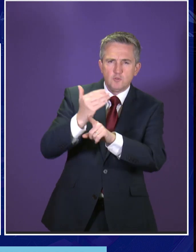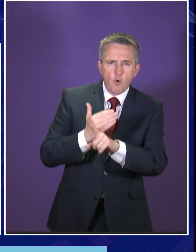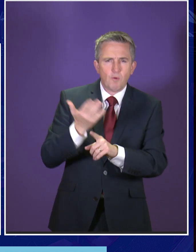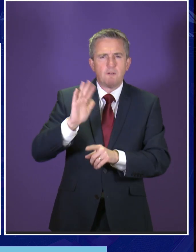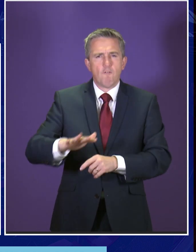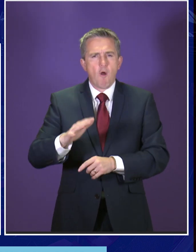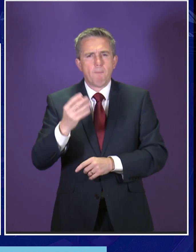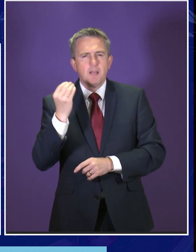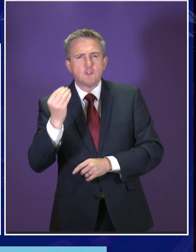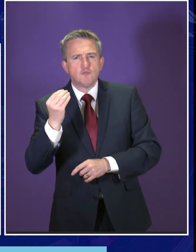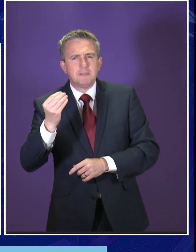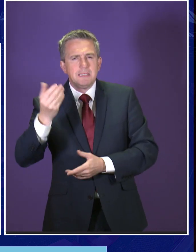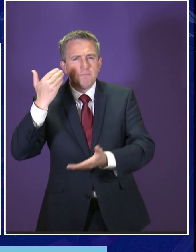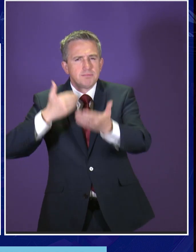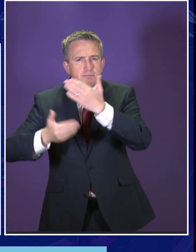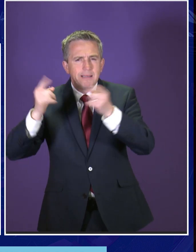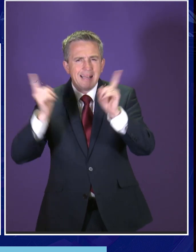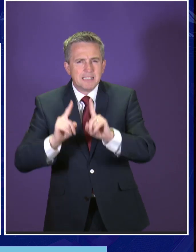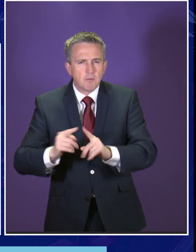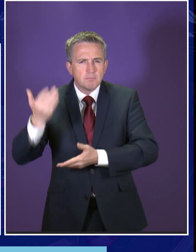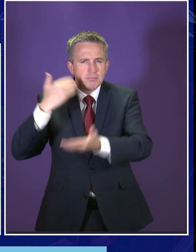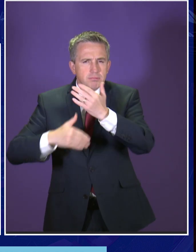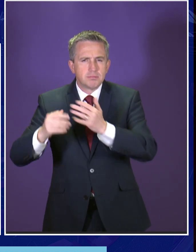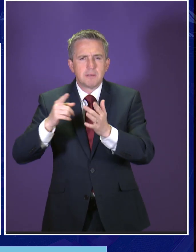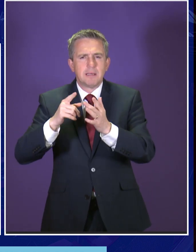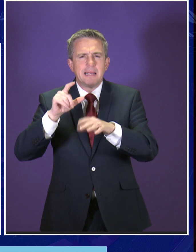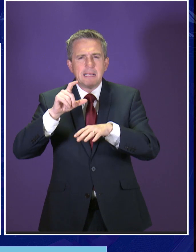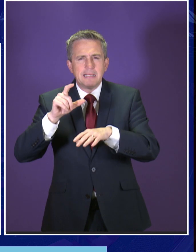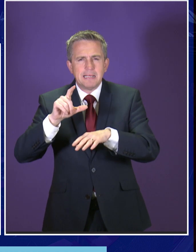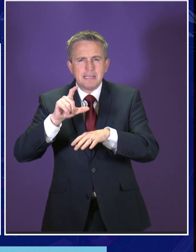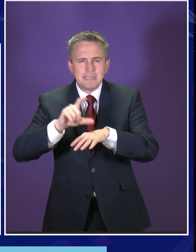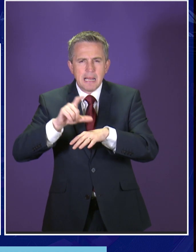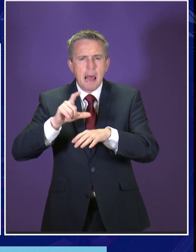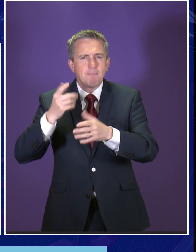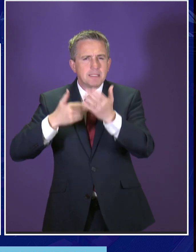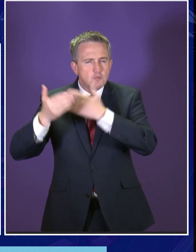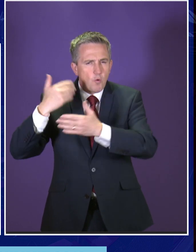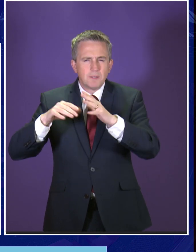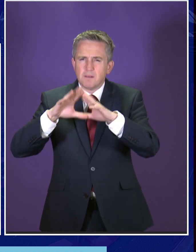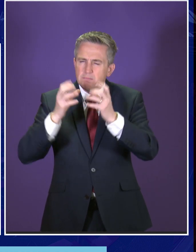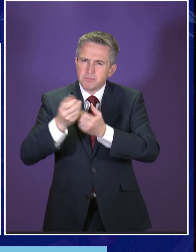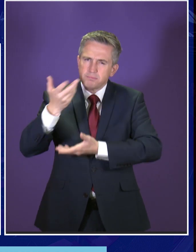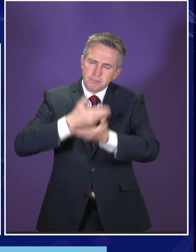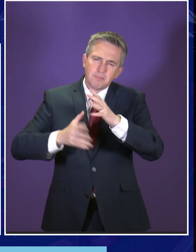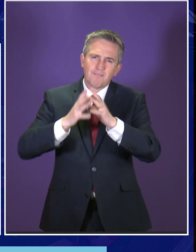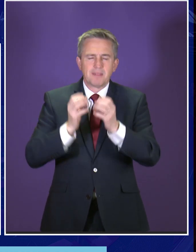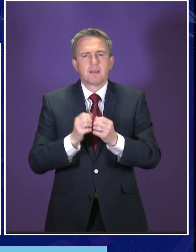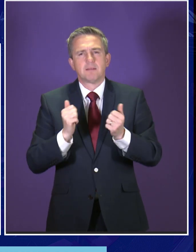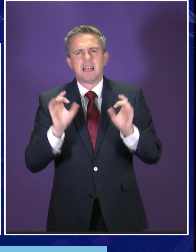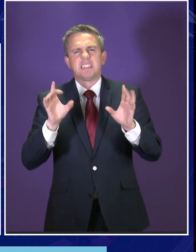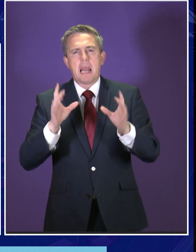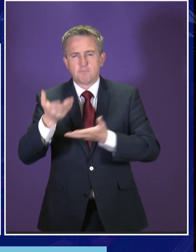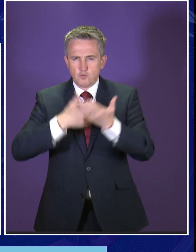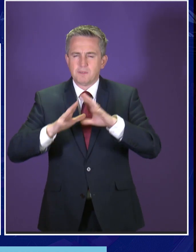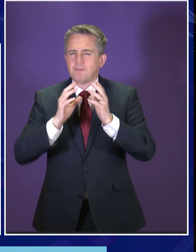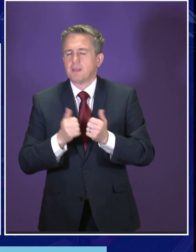Greek mythology to Indian mythology to Islamic stories, many religious stories. So I grew up with